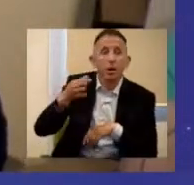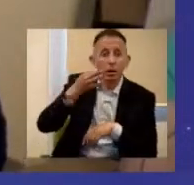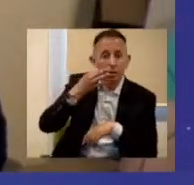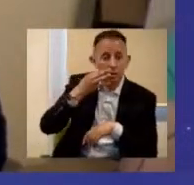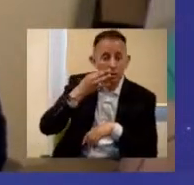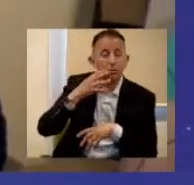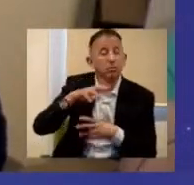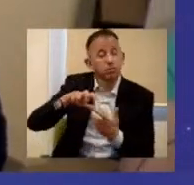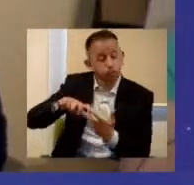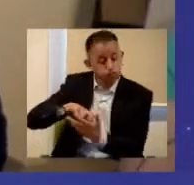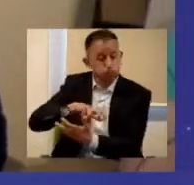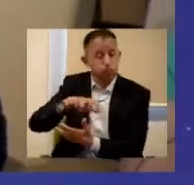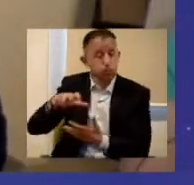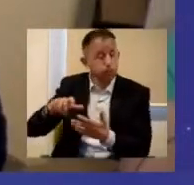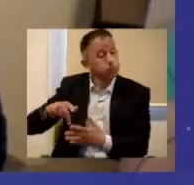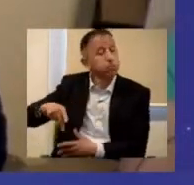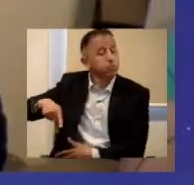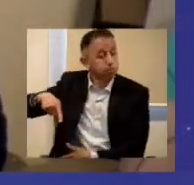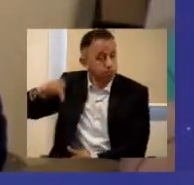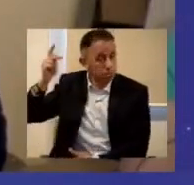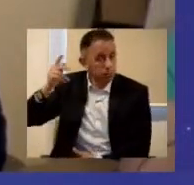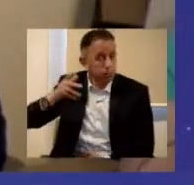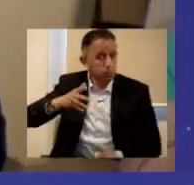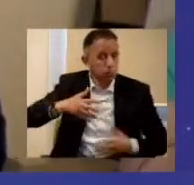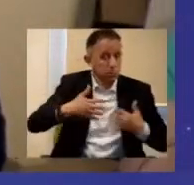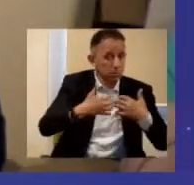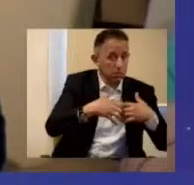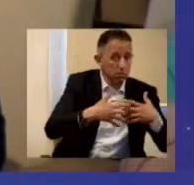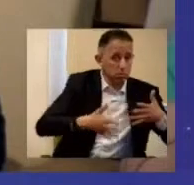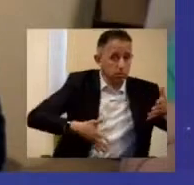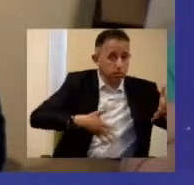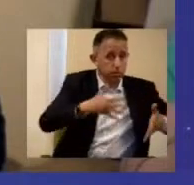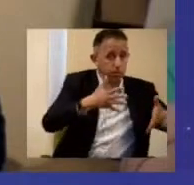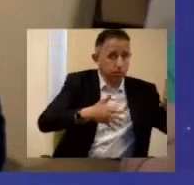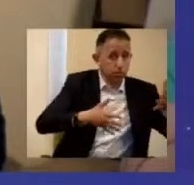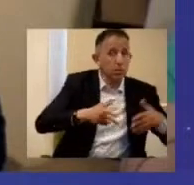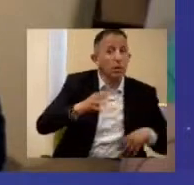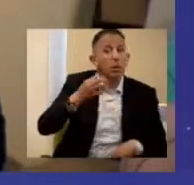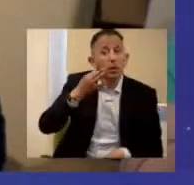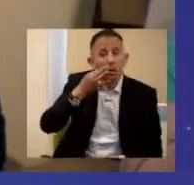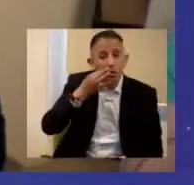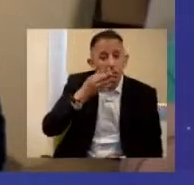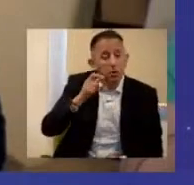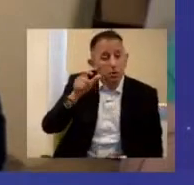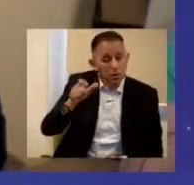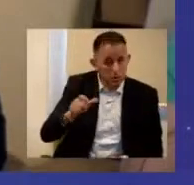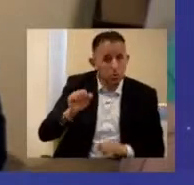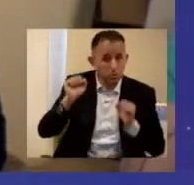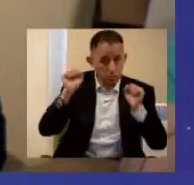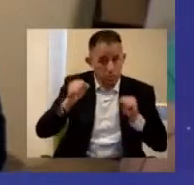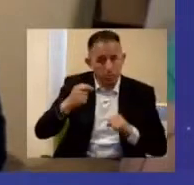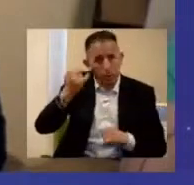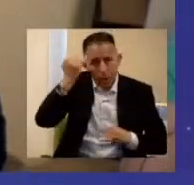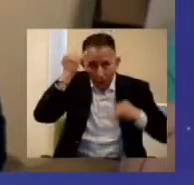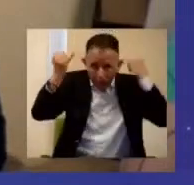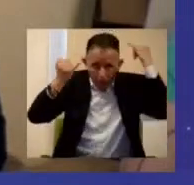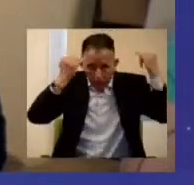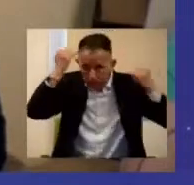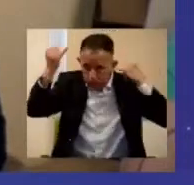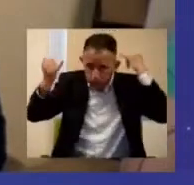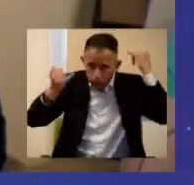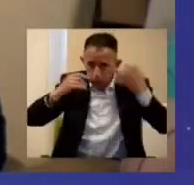unlimited number of ideas and language, fast and complex. Humans can create a